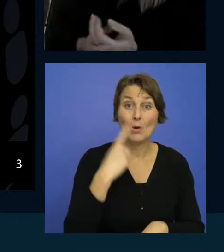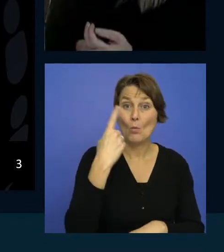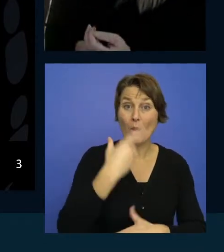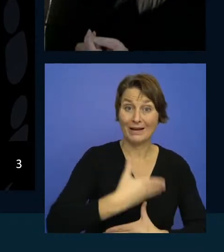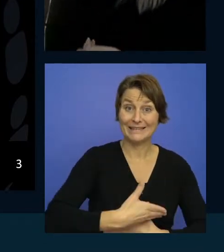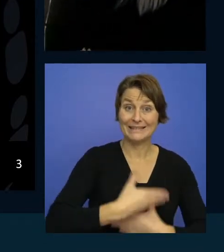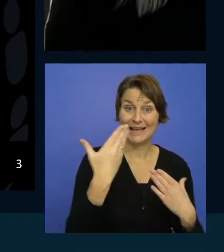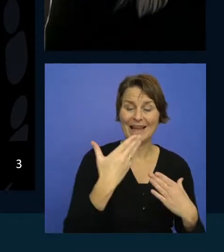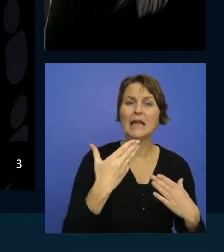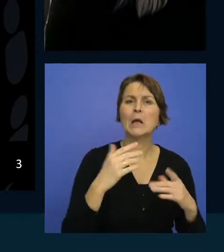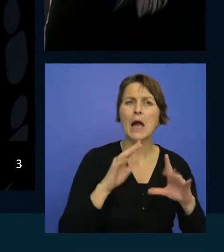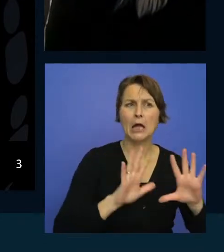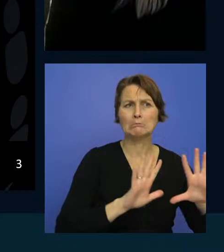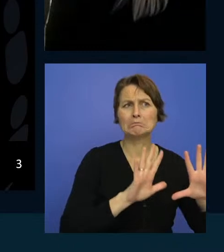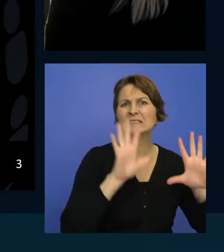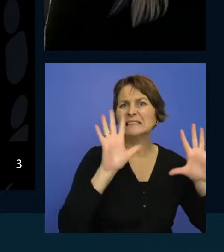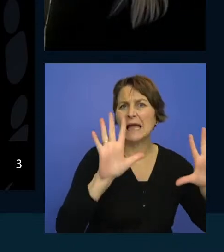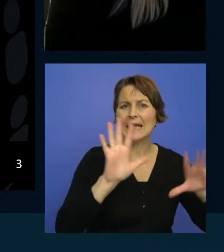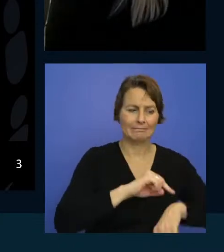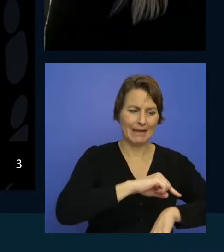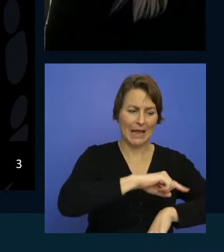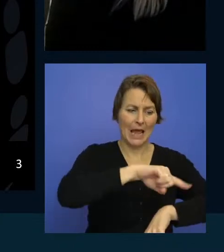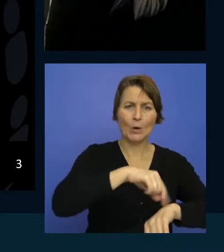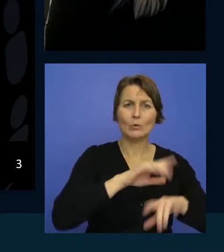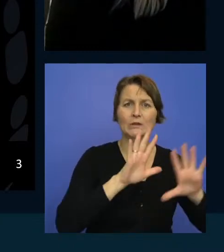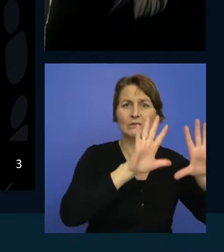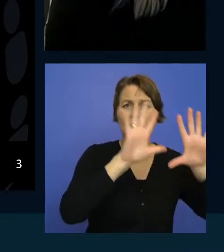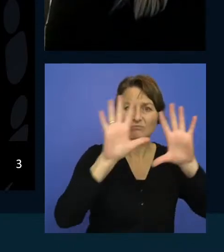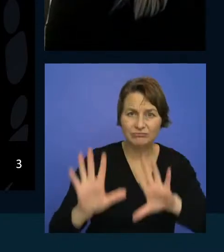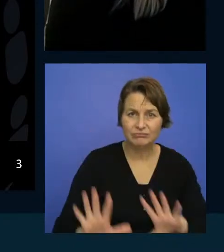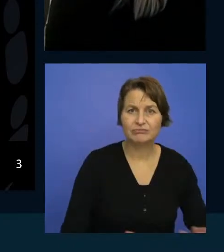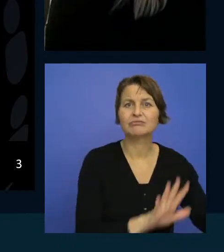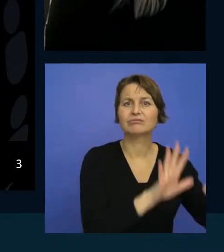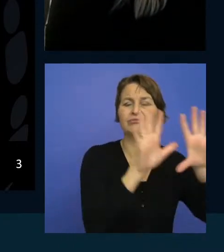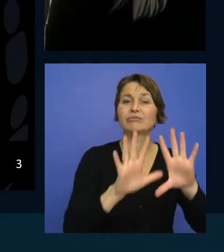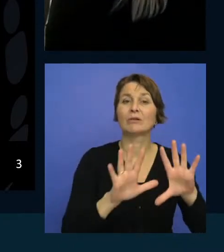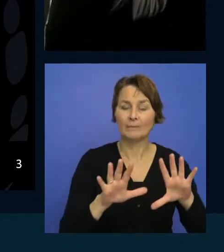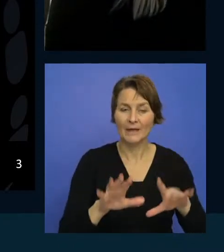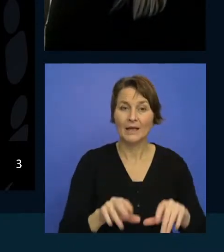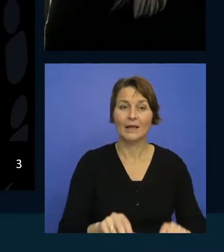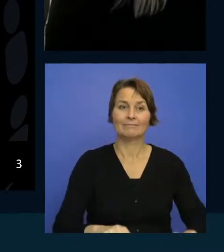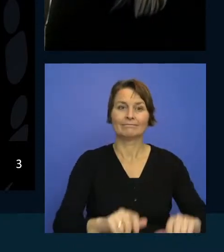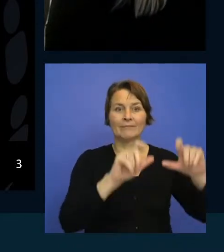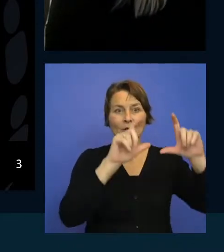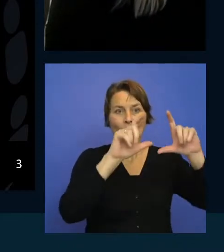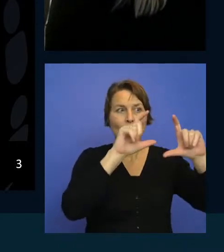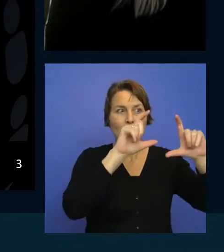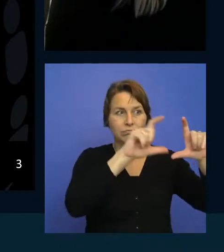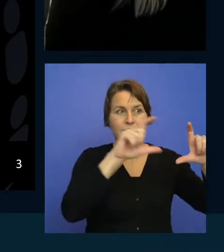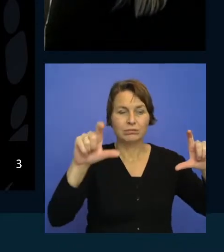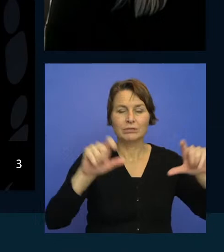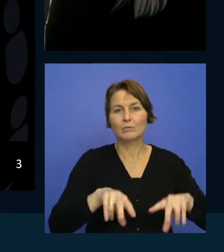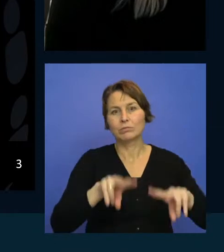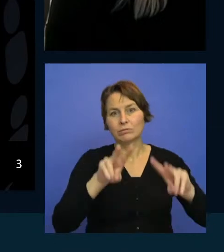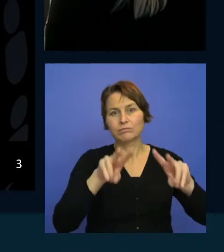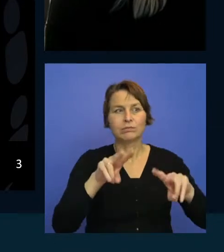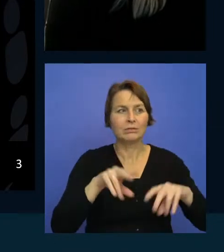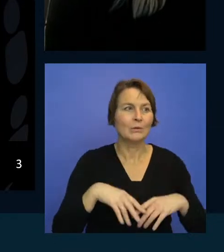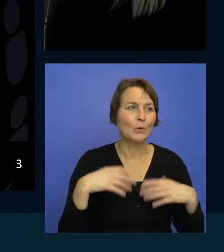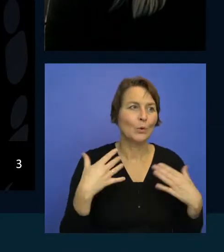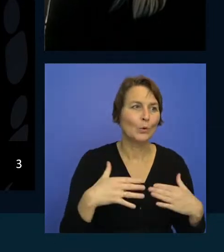Teams, right? In calls and yeah, having different meetings with my